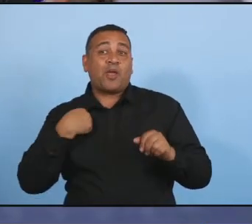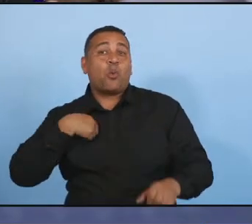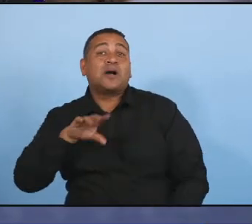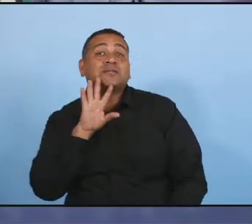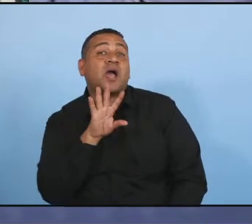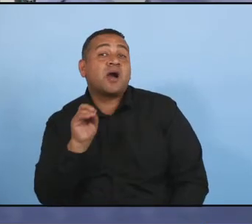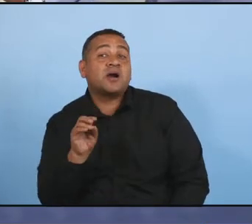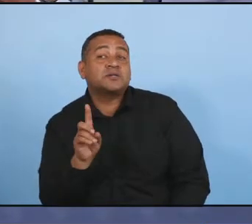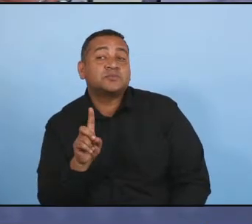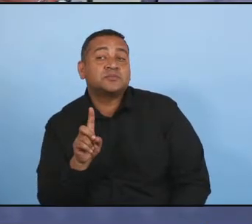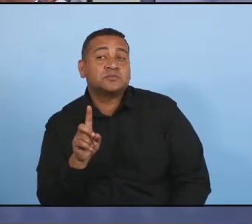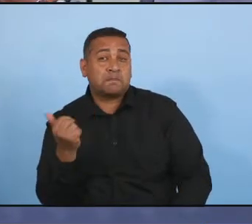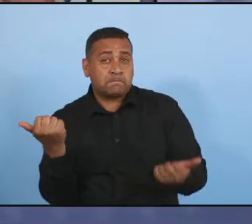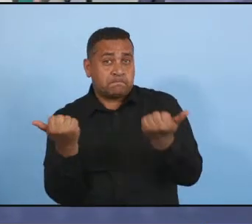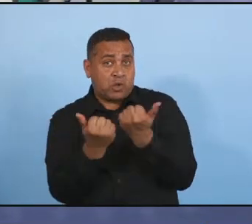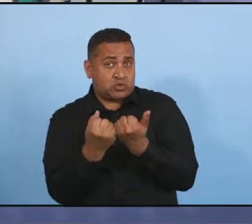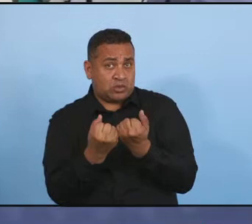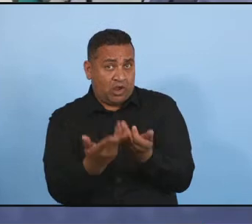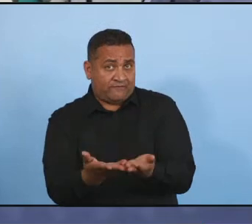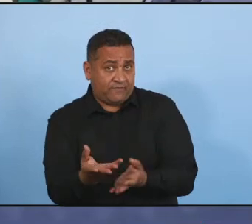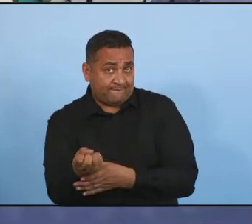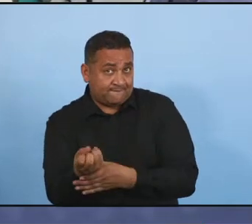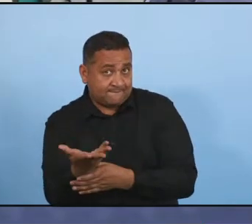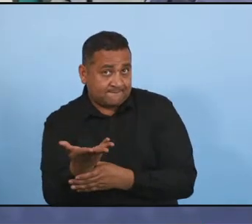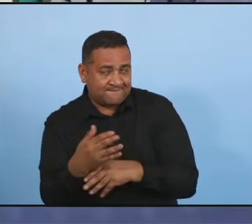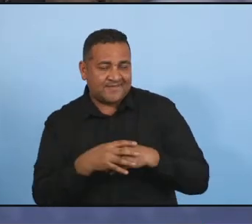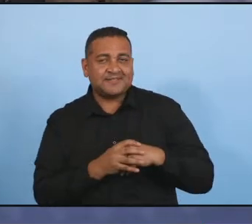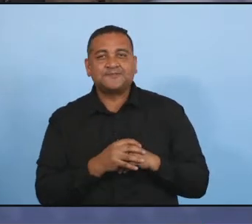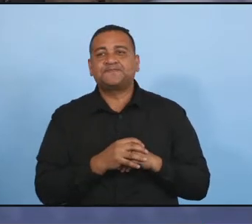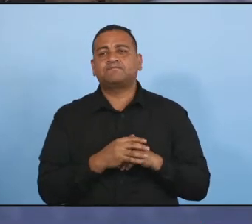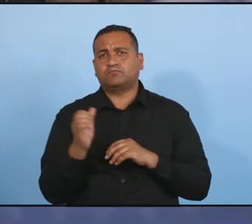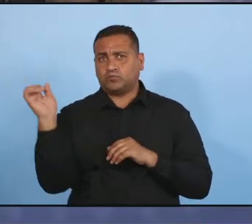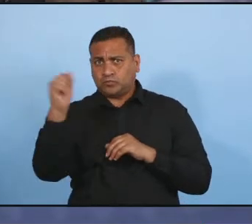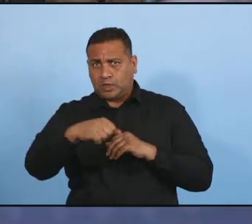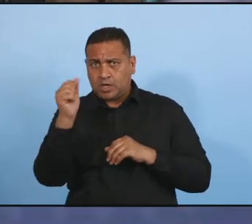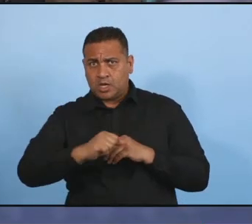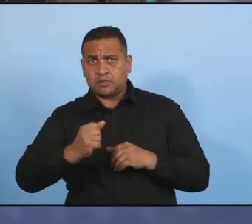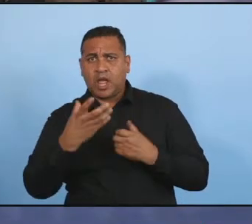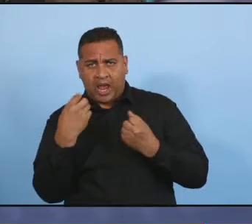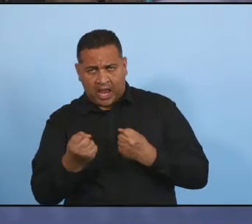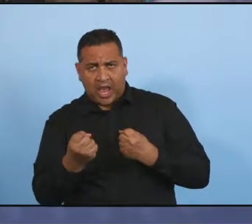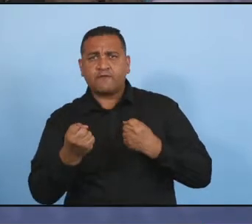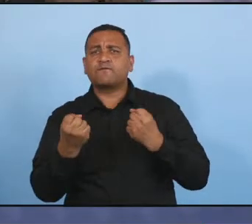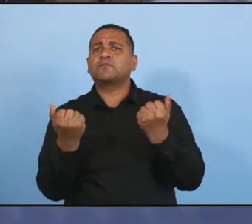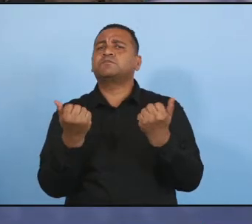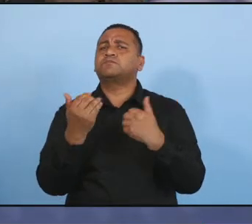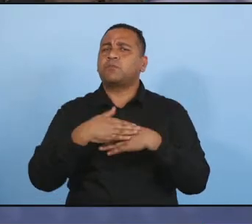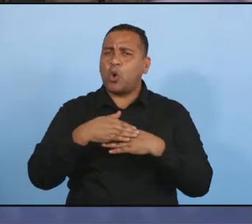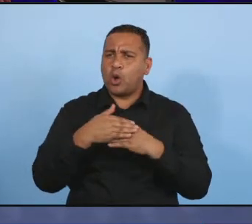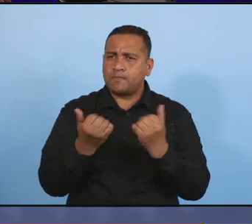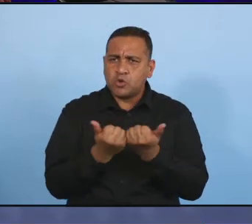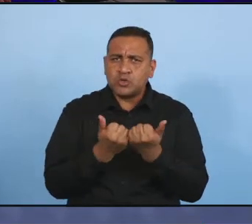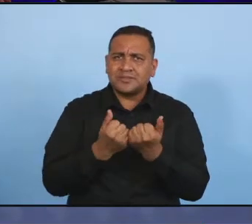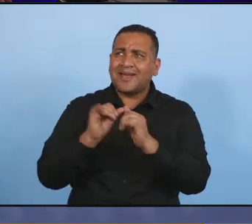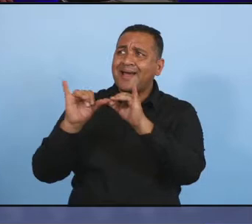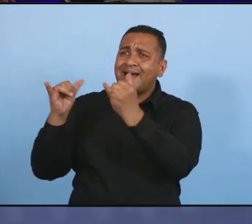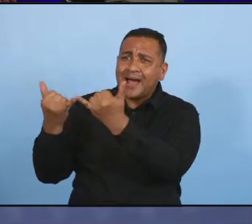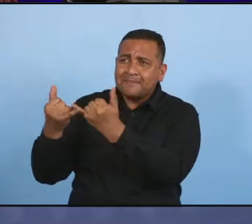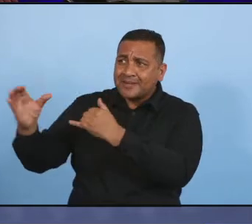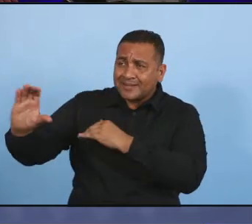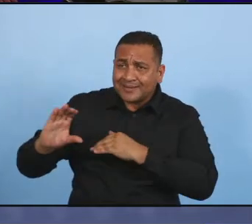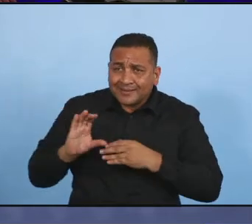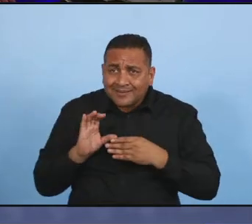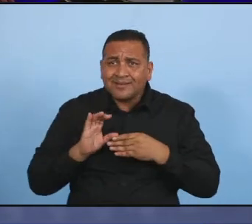Bursaries? Bursaries? Yeah. Yes, sometimes the sitters do come and give us funding so that we can look for